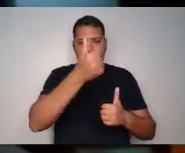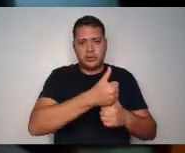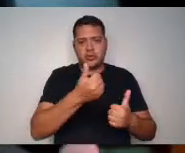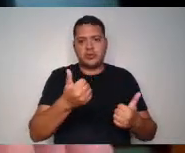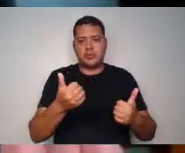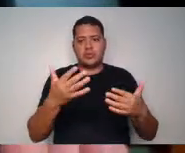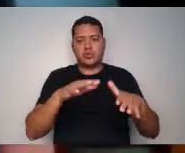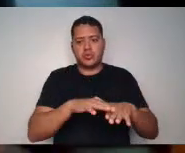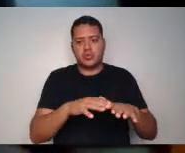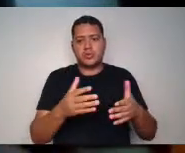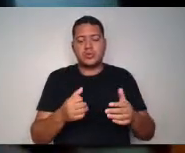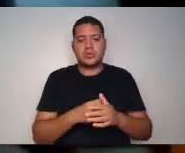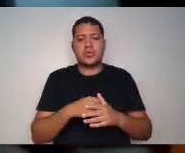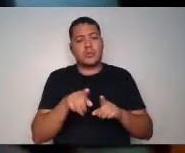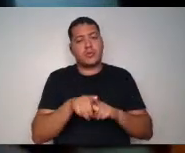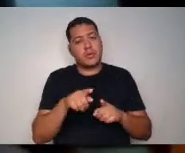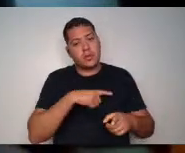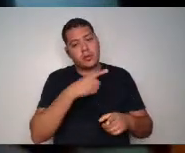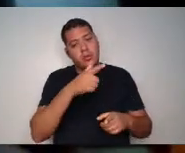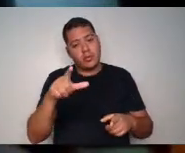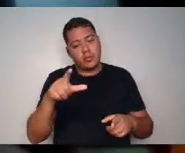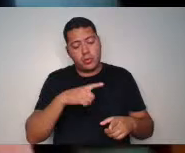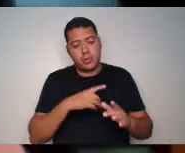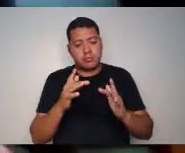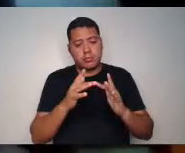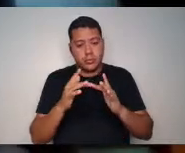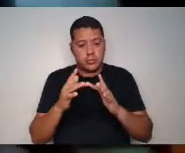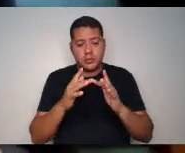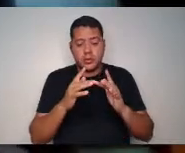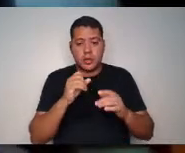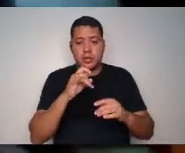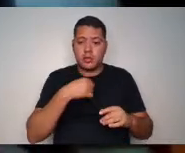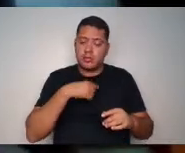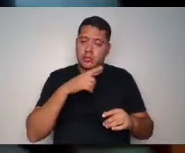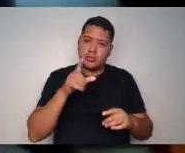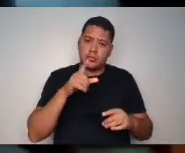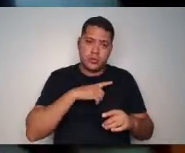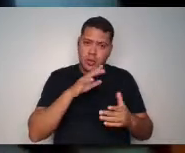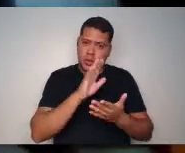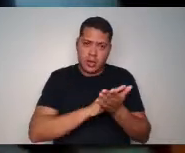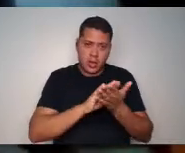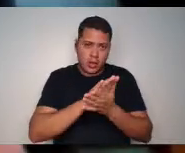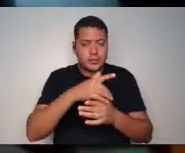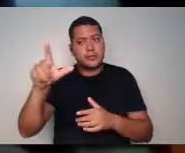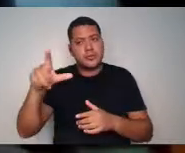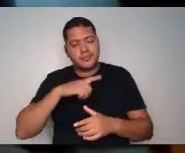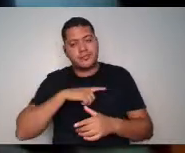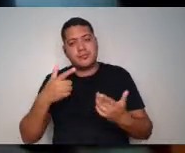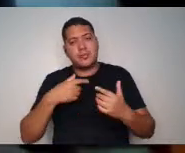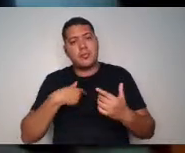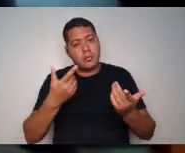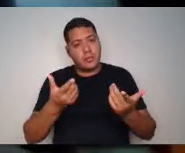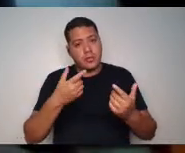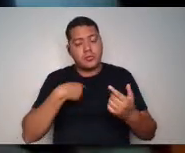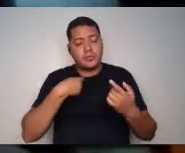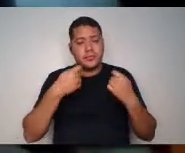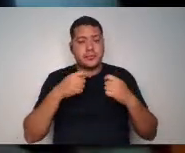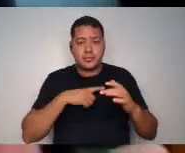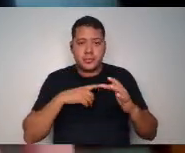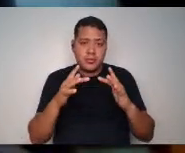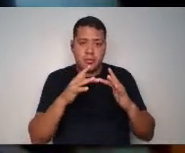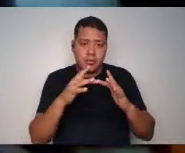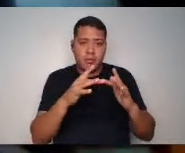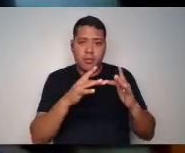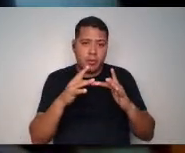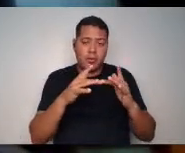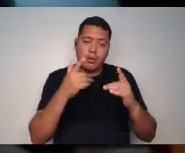and there will be another person that will be connected. You know? And because if I'm not connected, we have another person